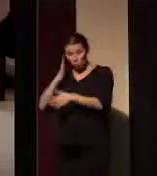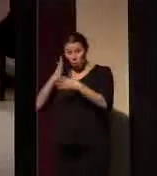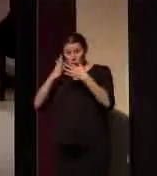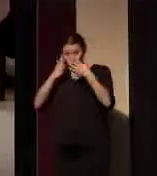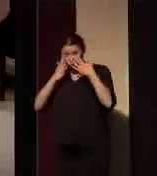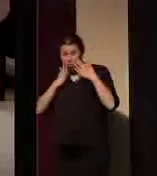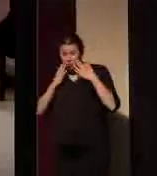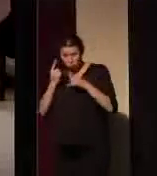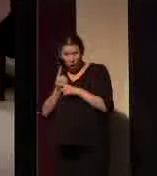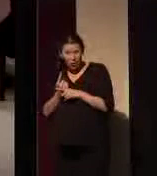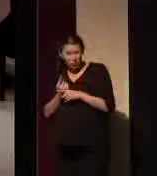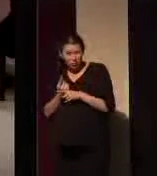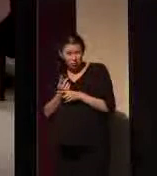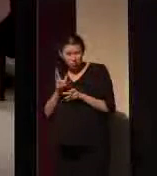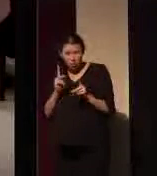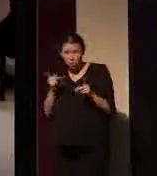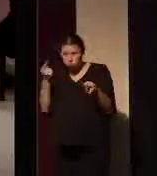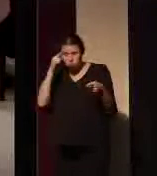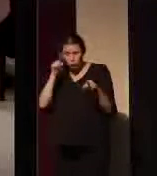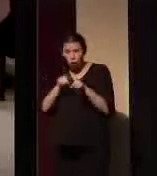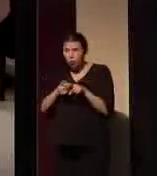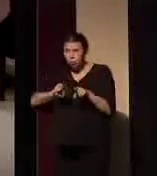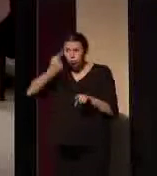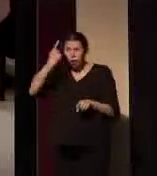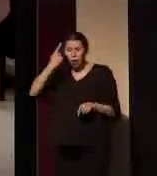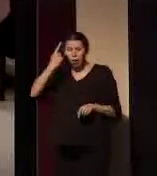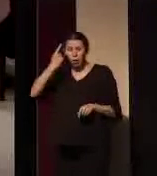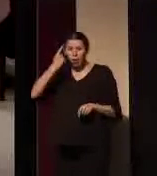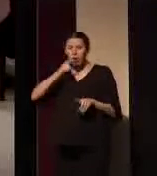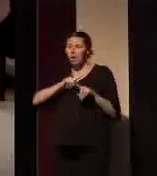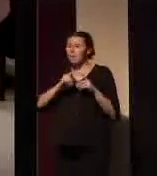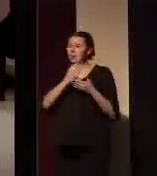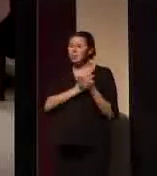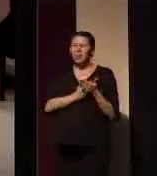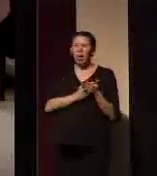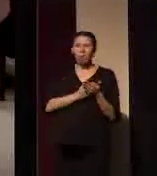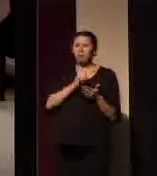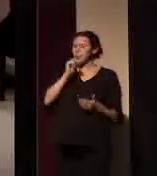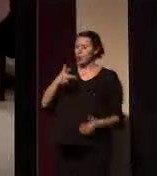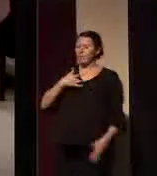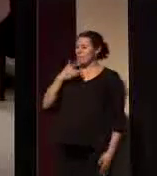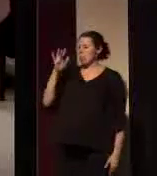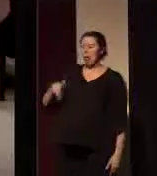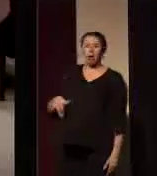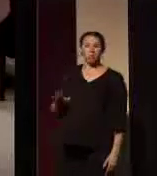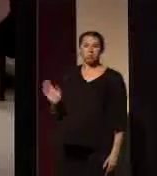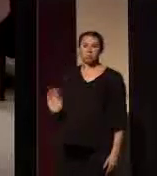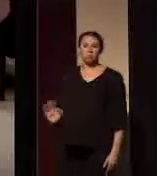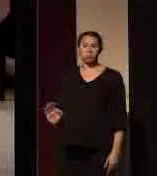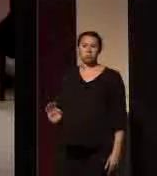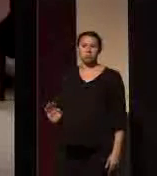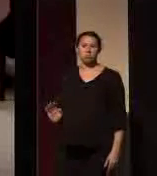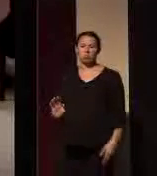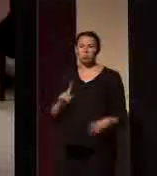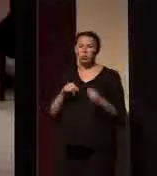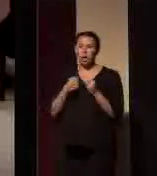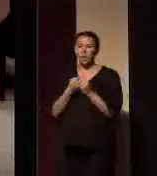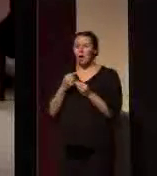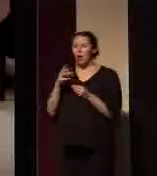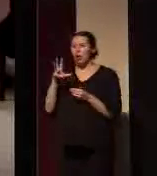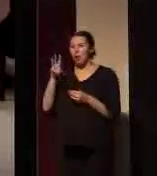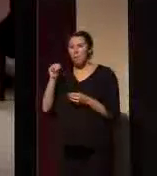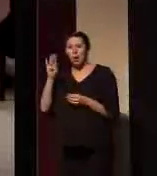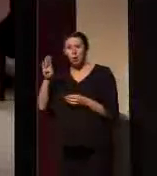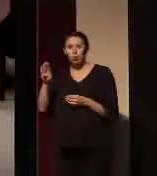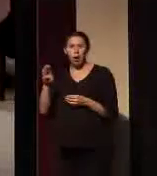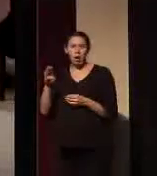reasonable? That makes sense. But there are some that don't feel this way about Leslie McSpadden and Michael Brown